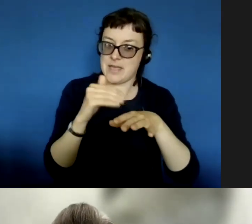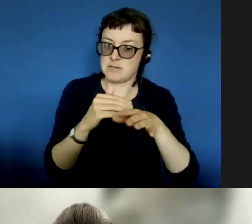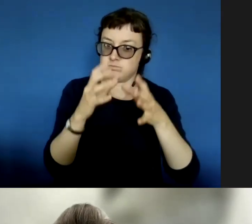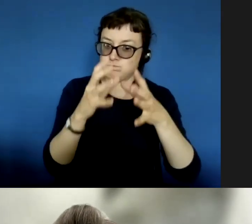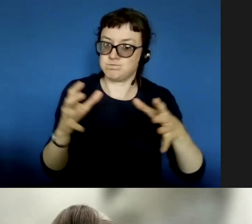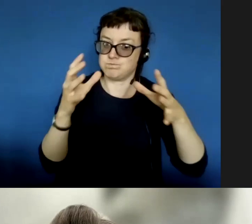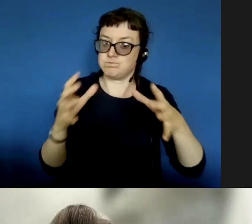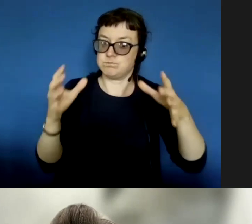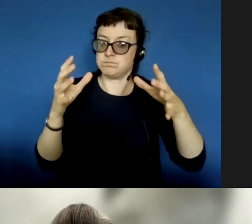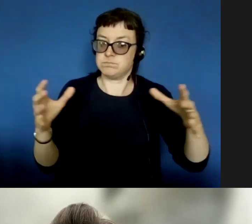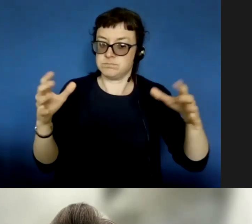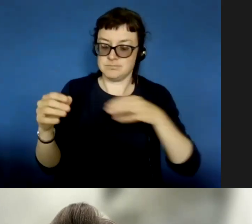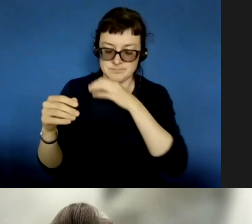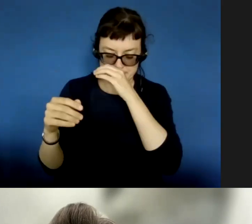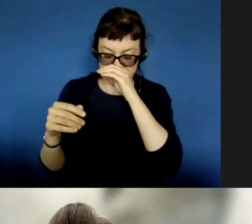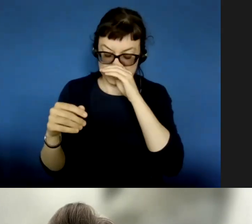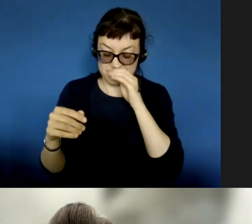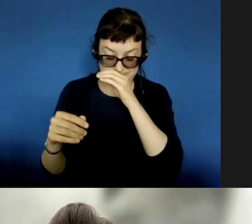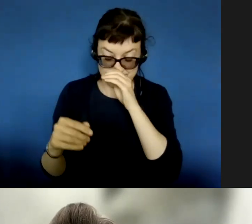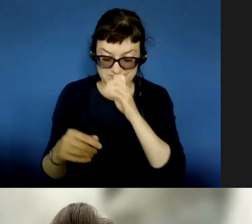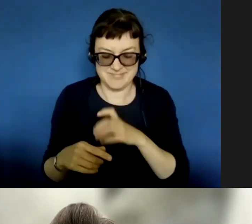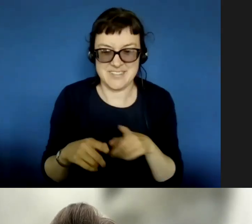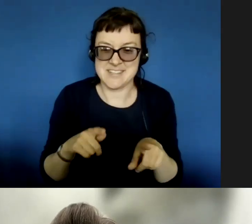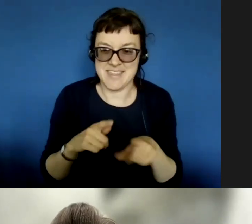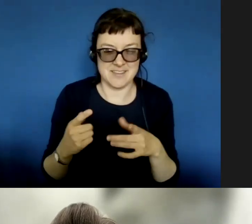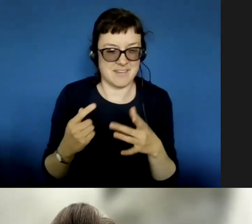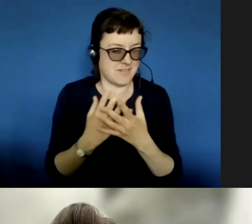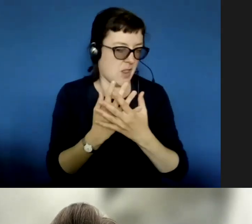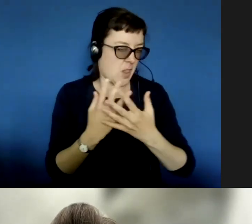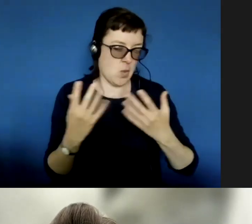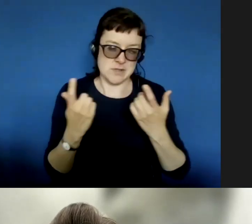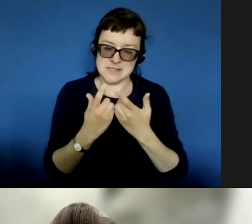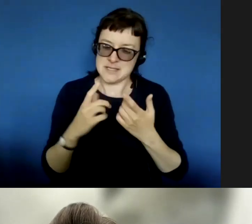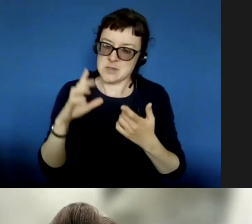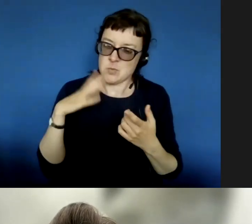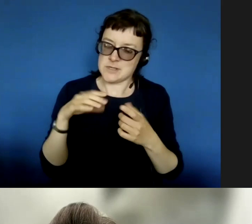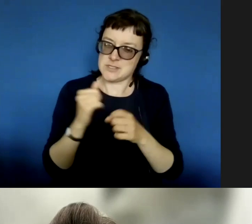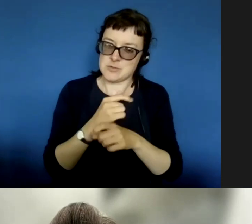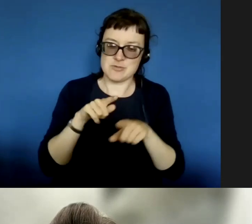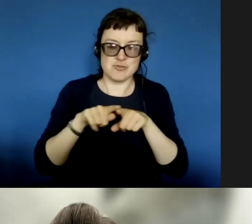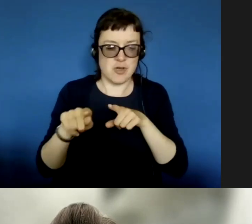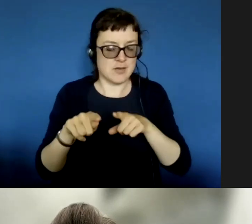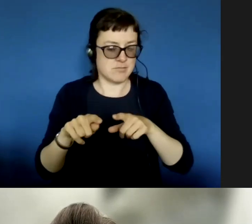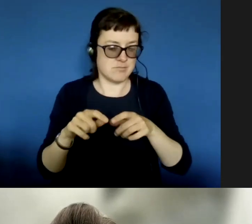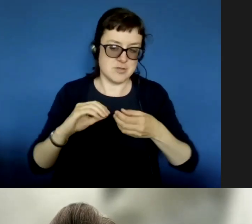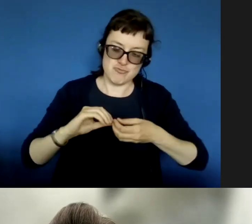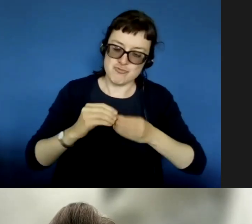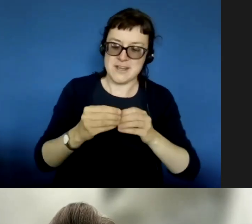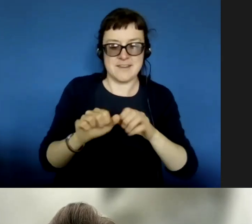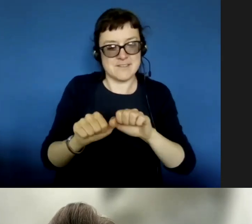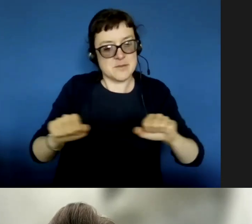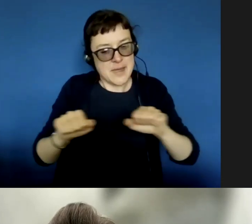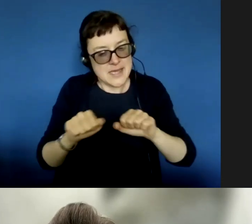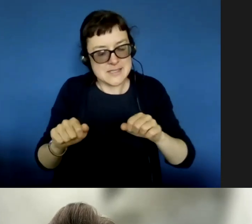how we're trying to do so many things here. We're trying to be a space of creativity. We're trying to